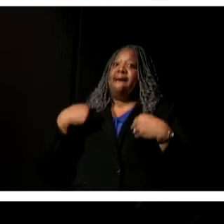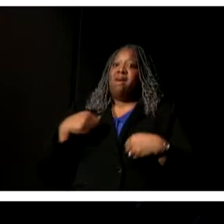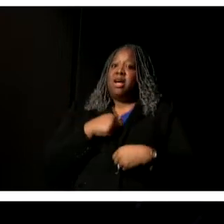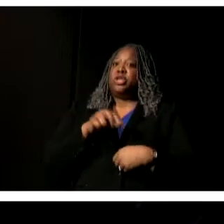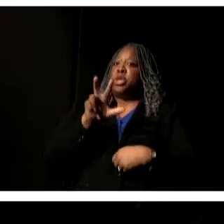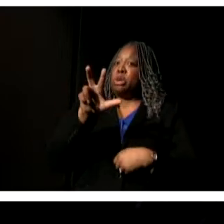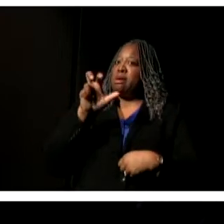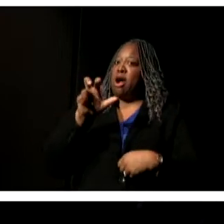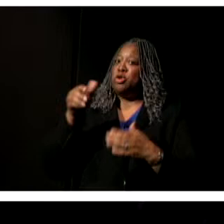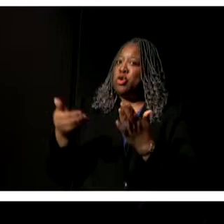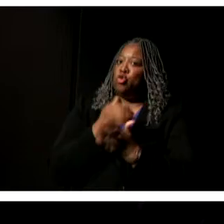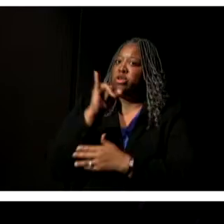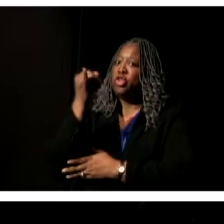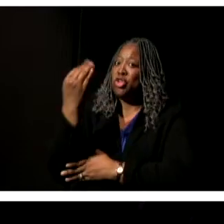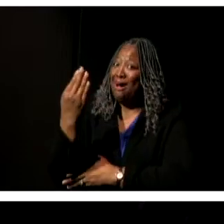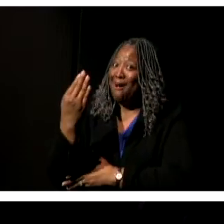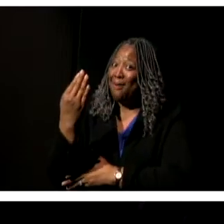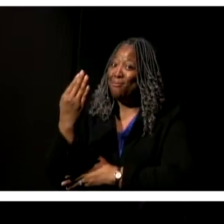jobs.